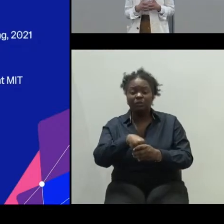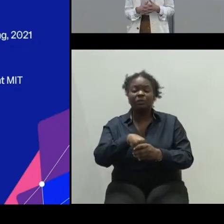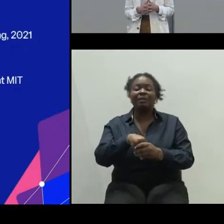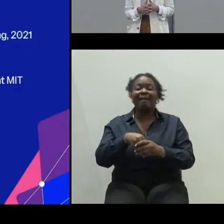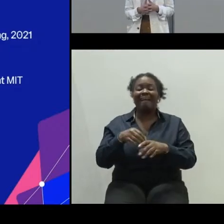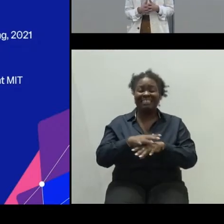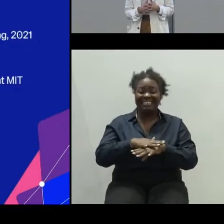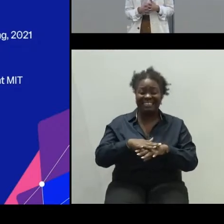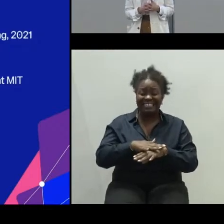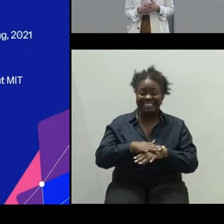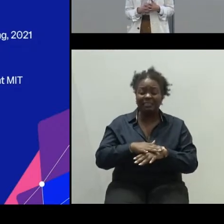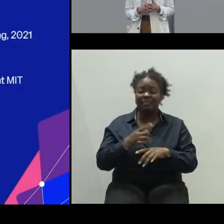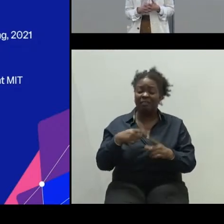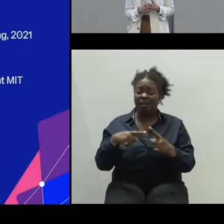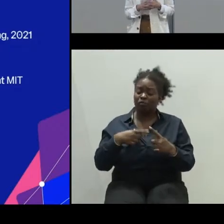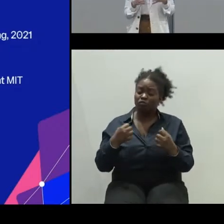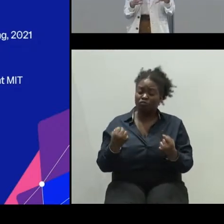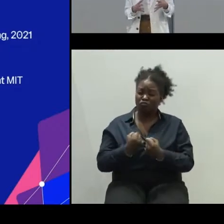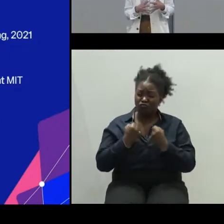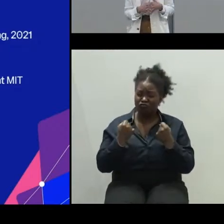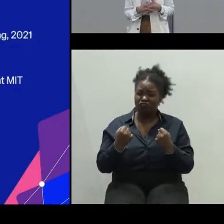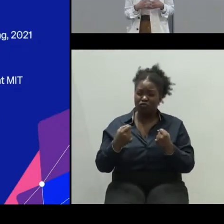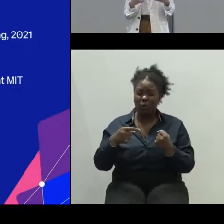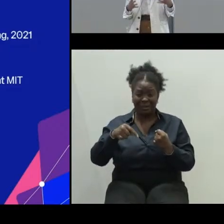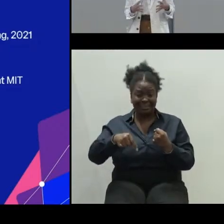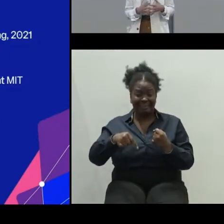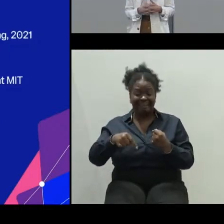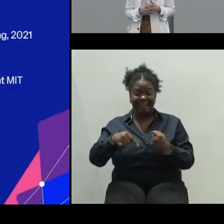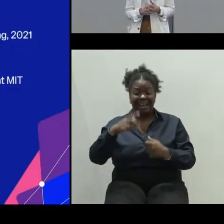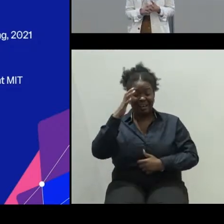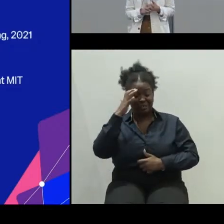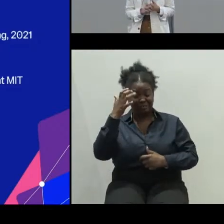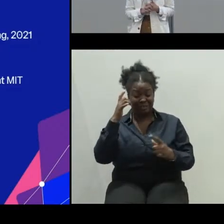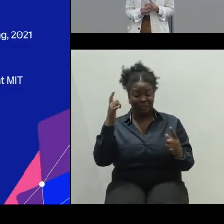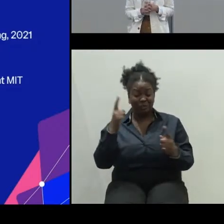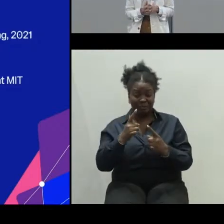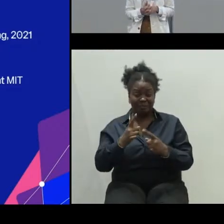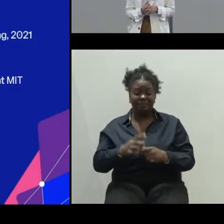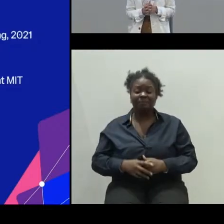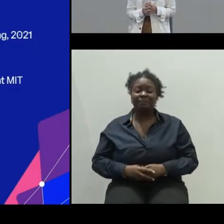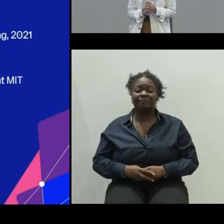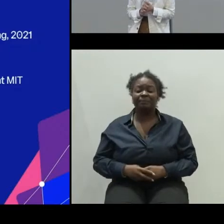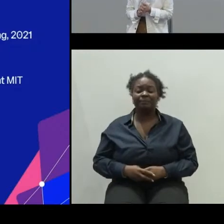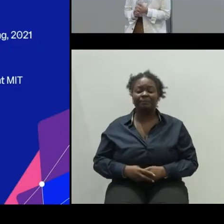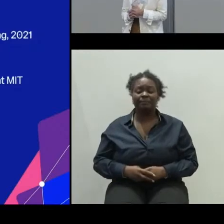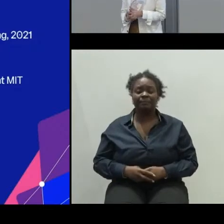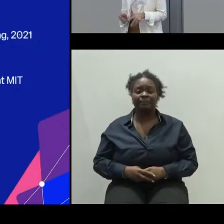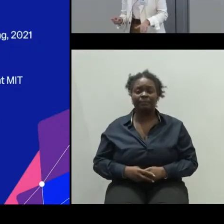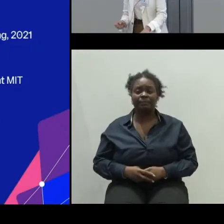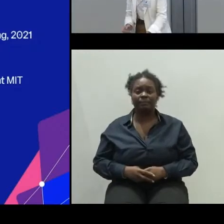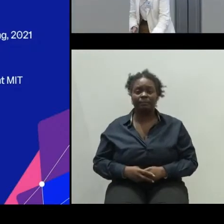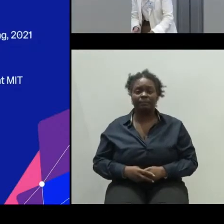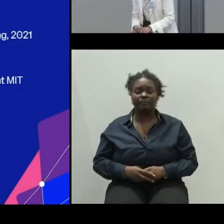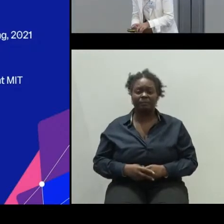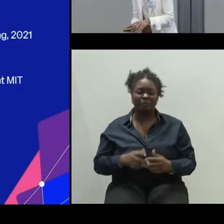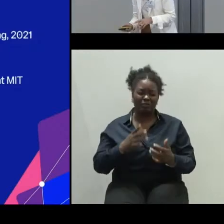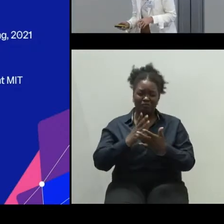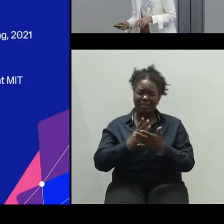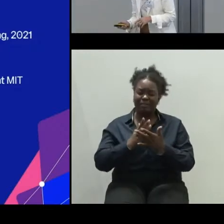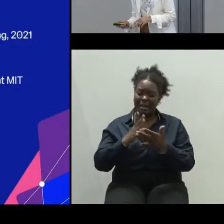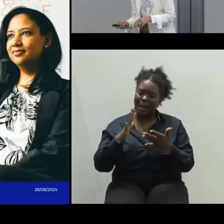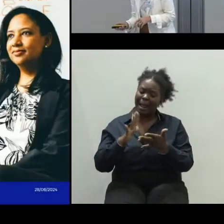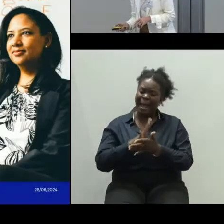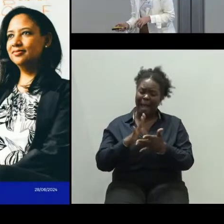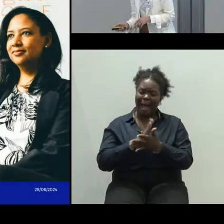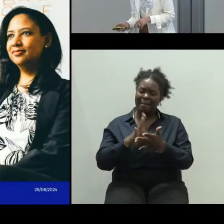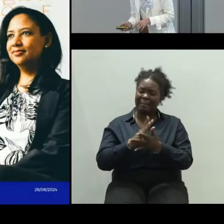which is something that is very strong for us in IMSE in particular and in college in general. So, really very happy to have